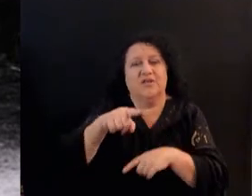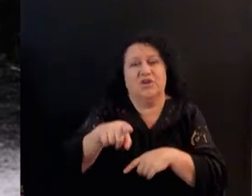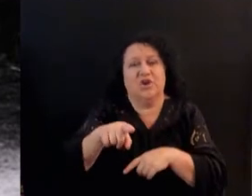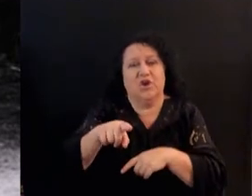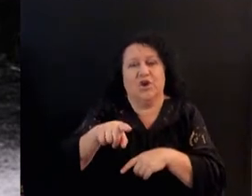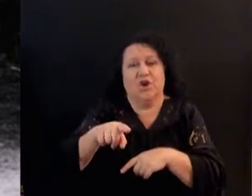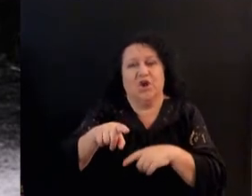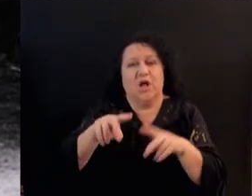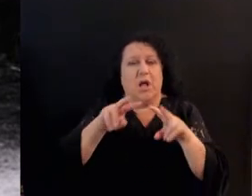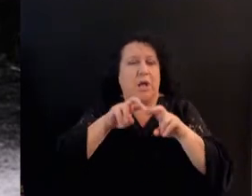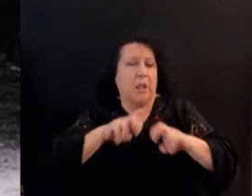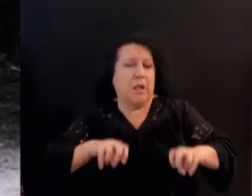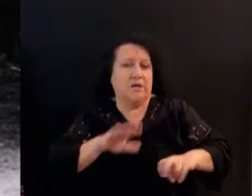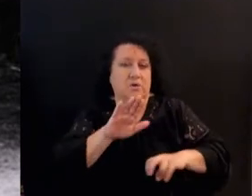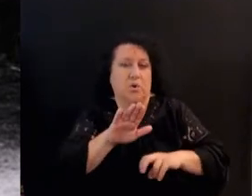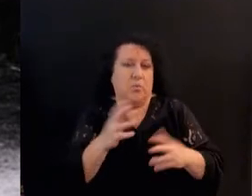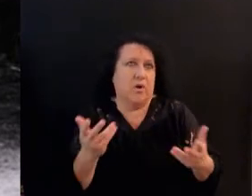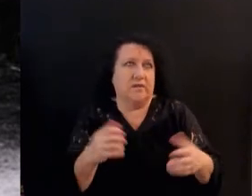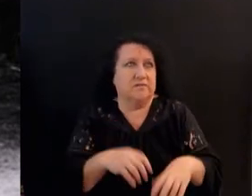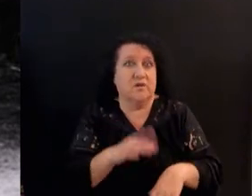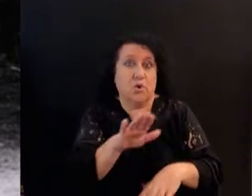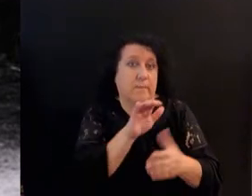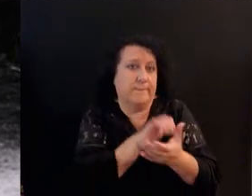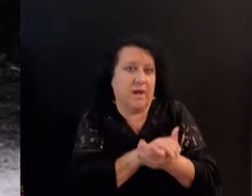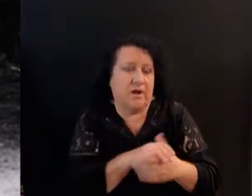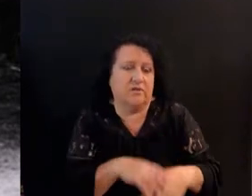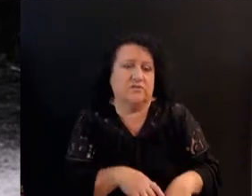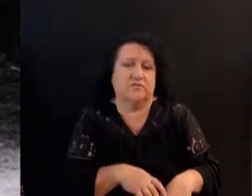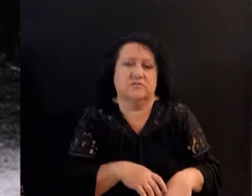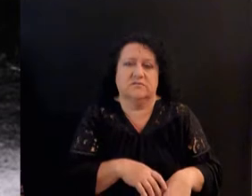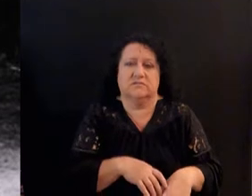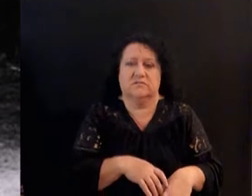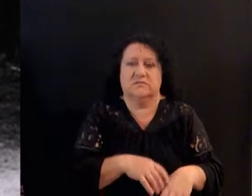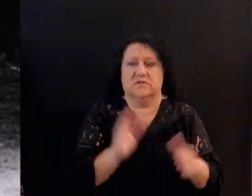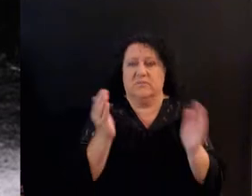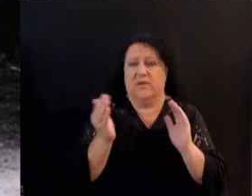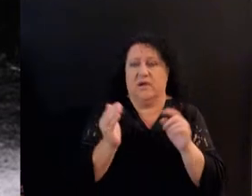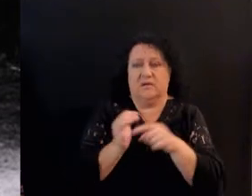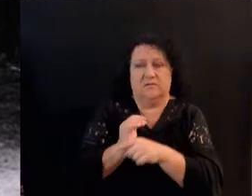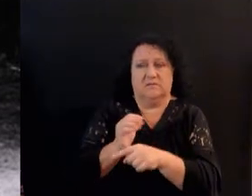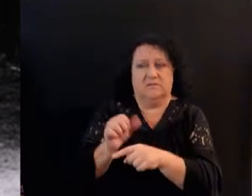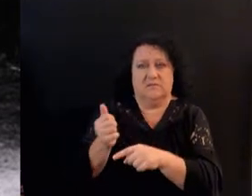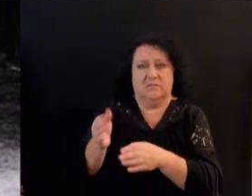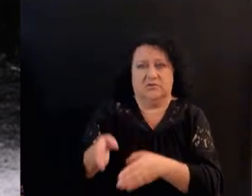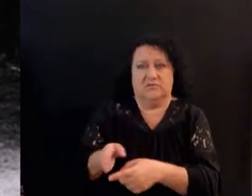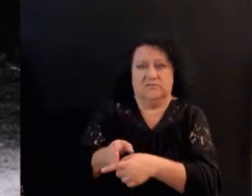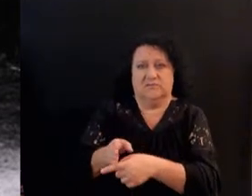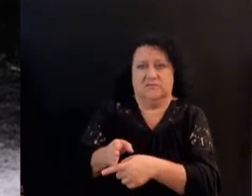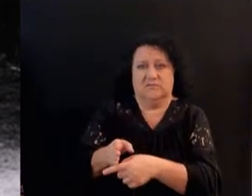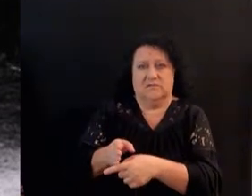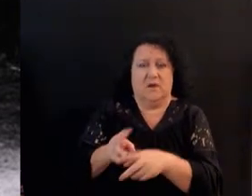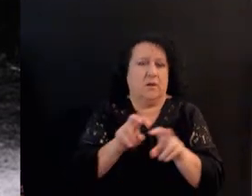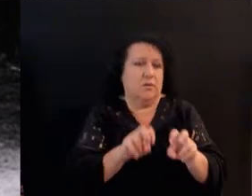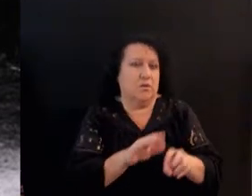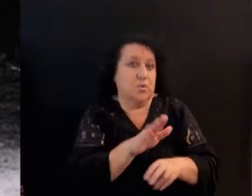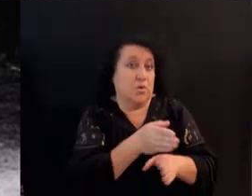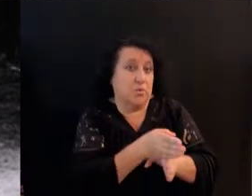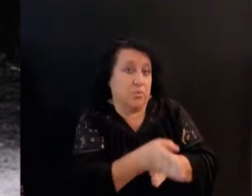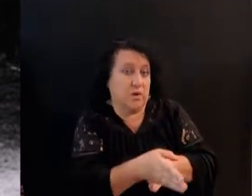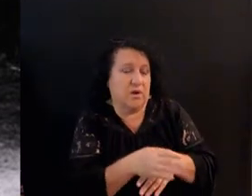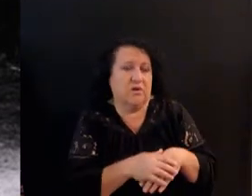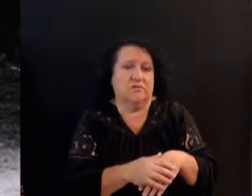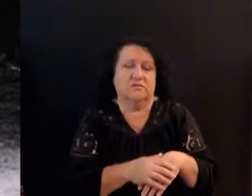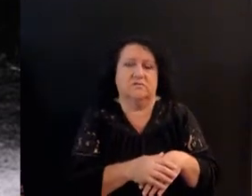looking at your marriage. And then you're, oh. you're looking at your career or